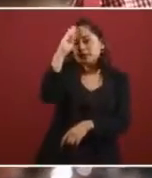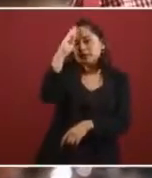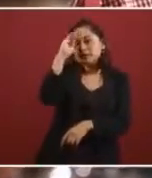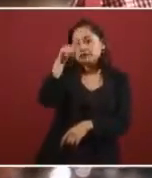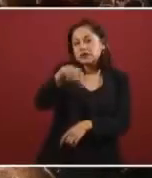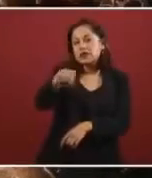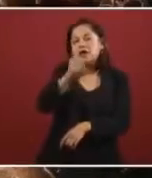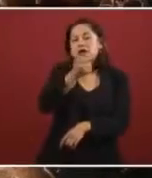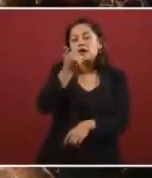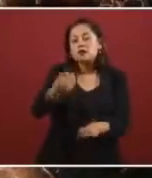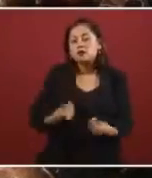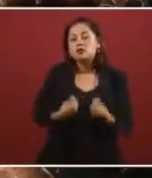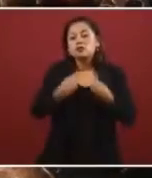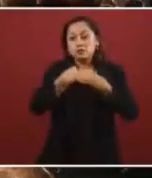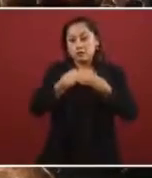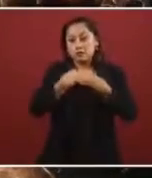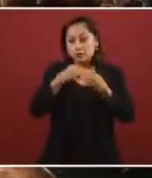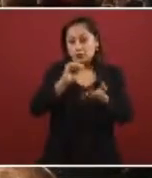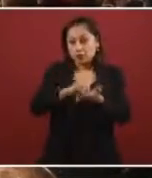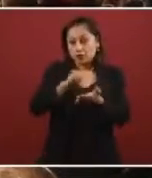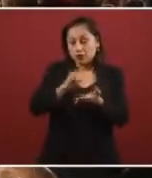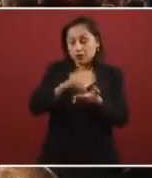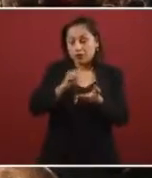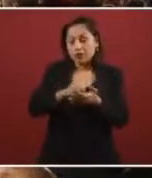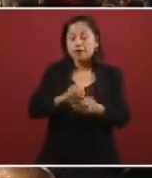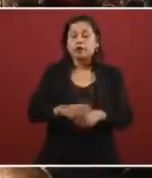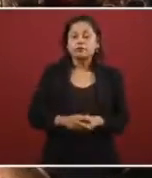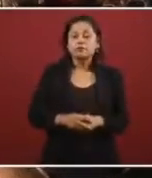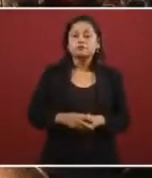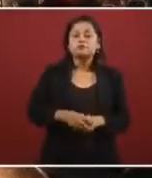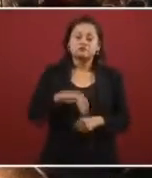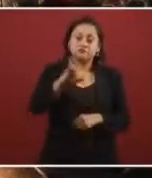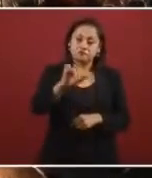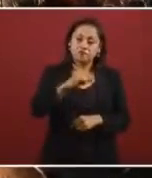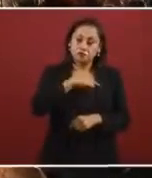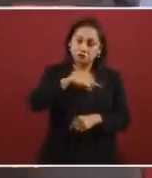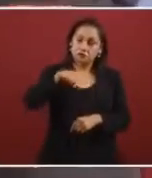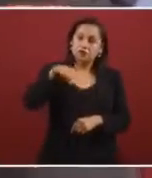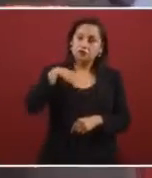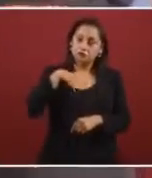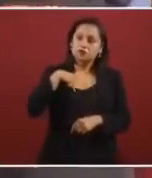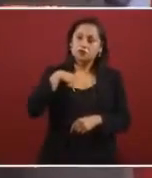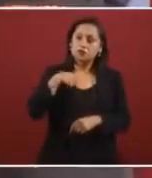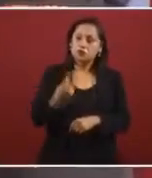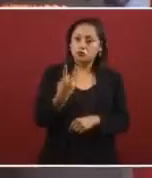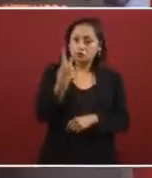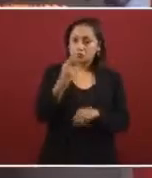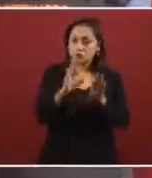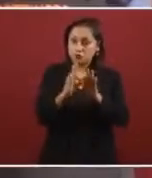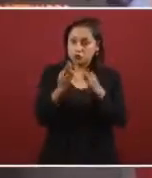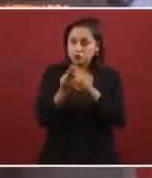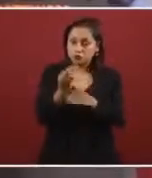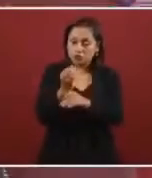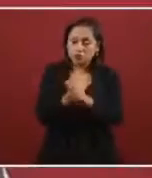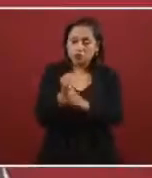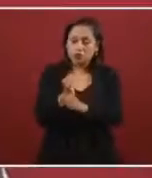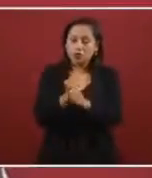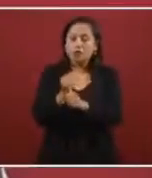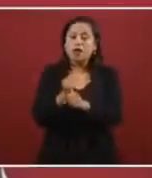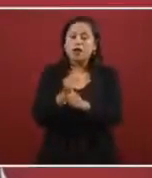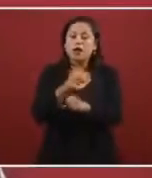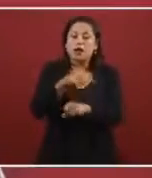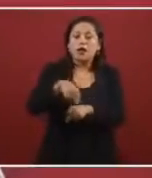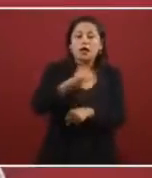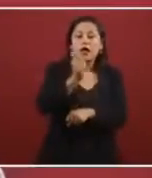possible that they're alive? We have said from the beginning we have 2 lines of, and we're looking, 2 lines.